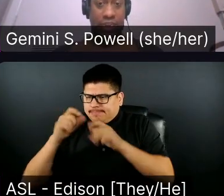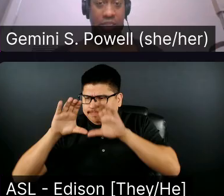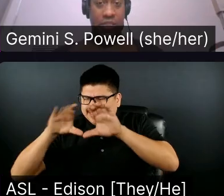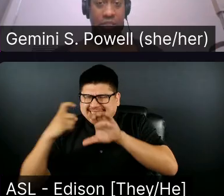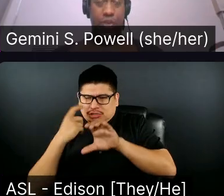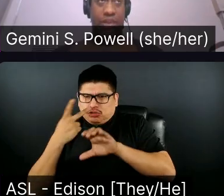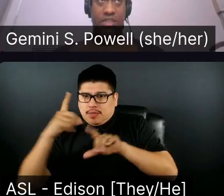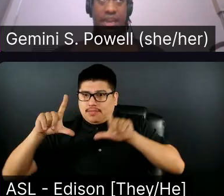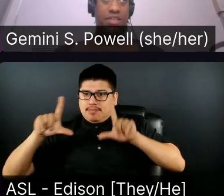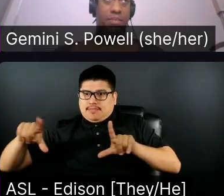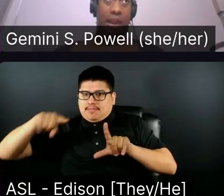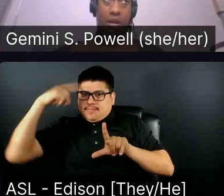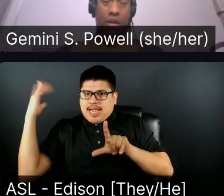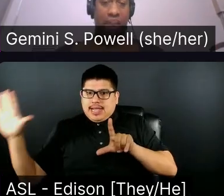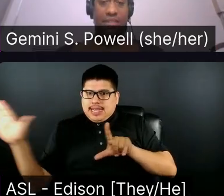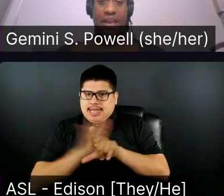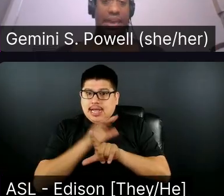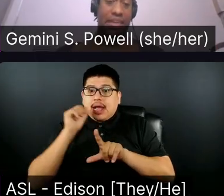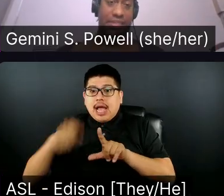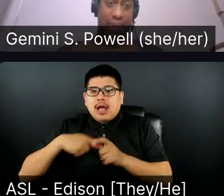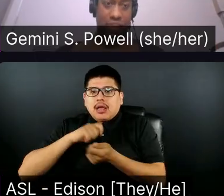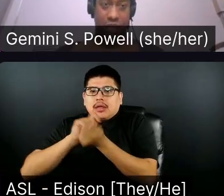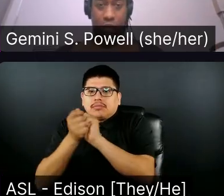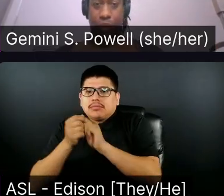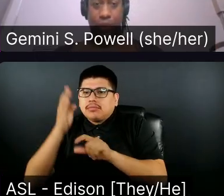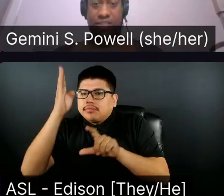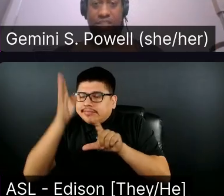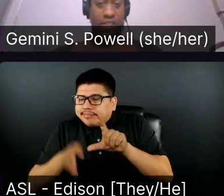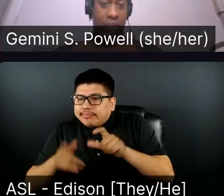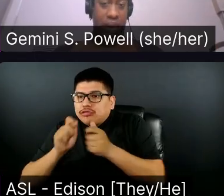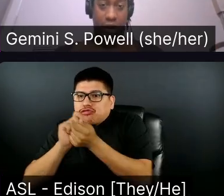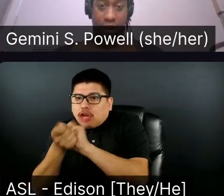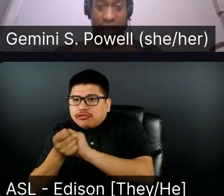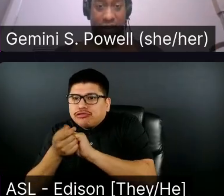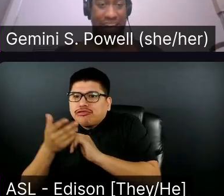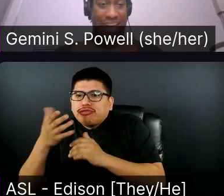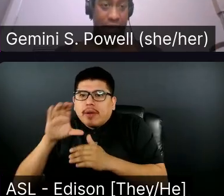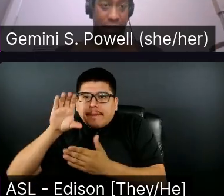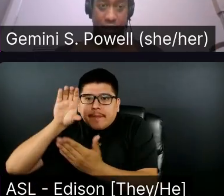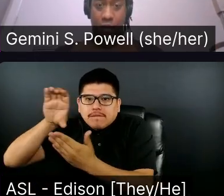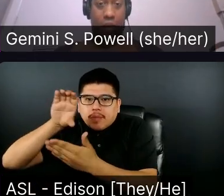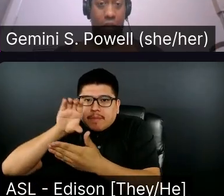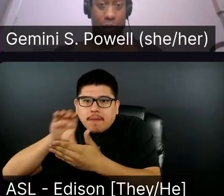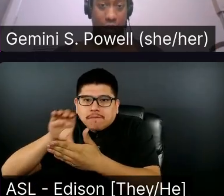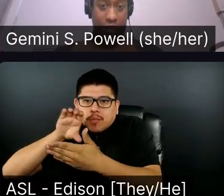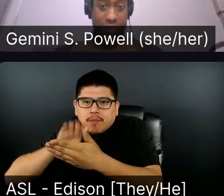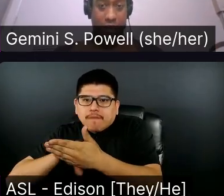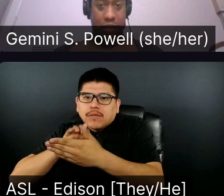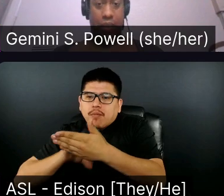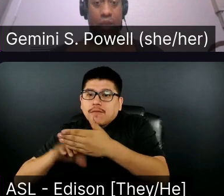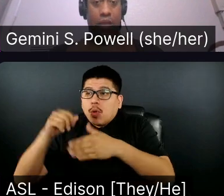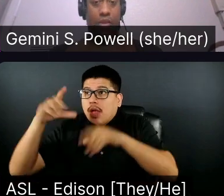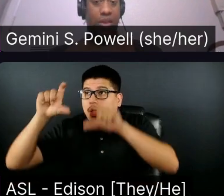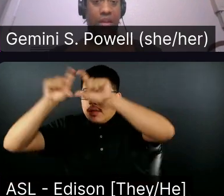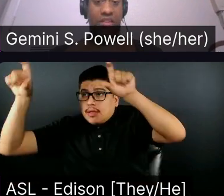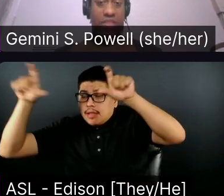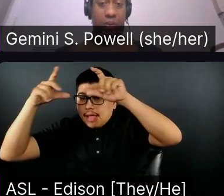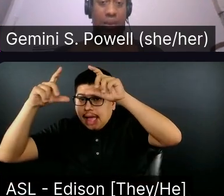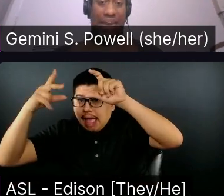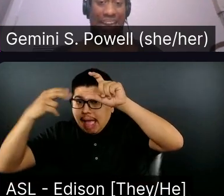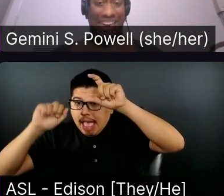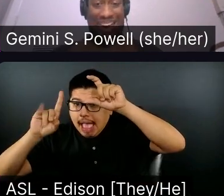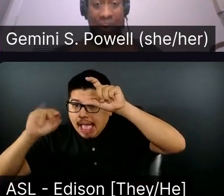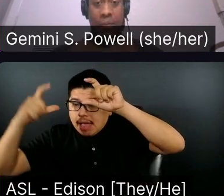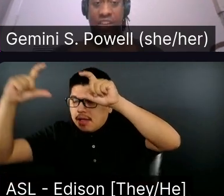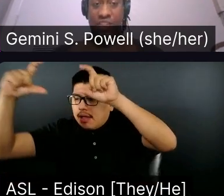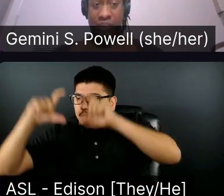selector changes, so you can change a paragraph and a section, or you can change a paragraph and a heading all at once. You can